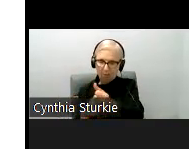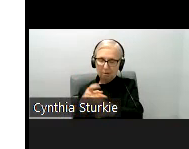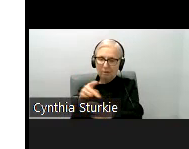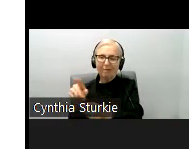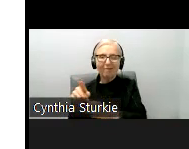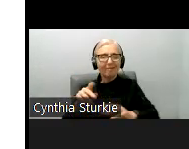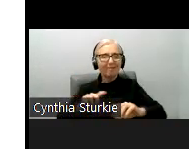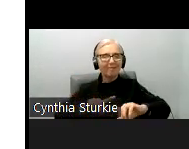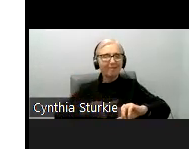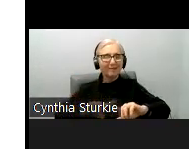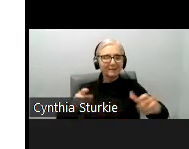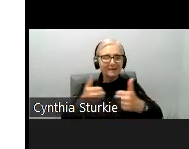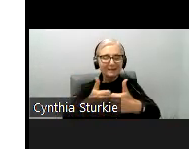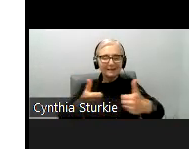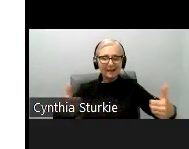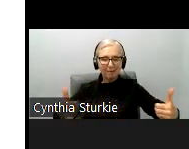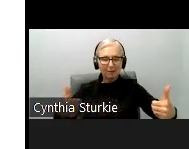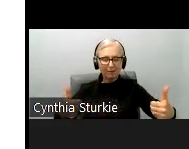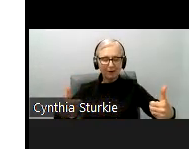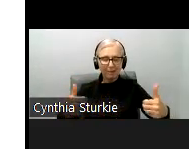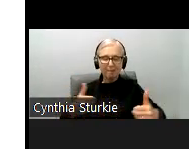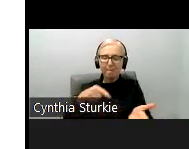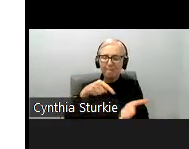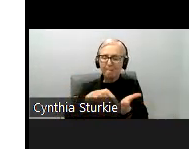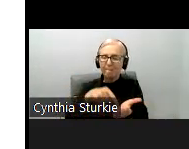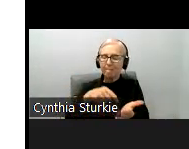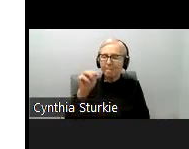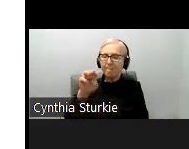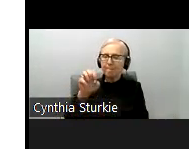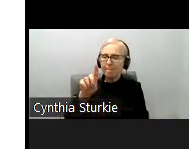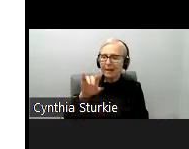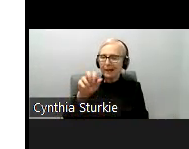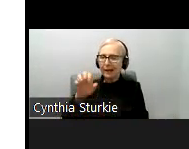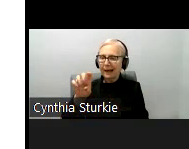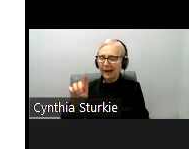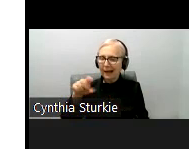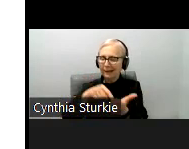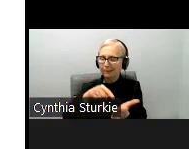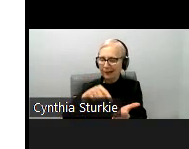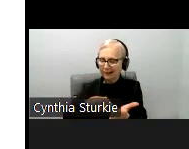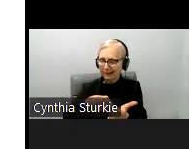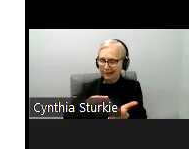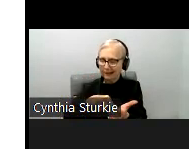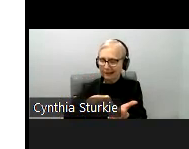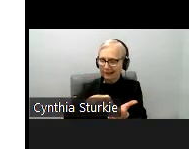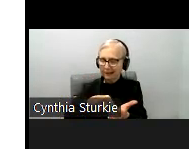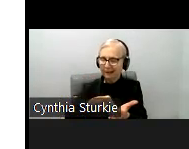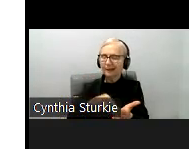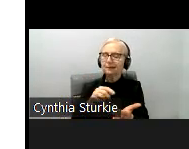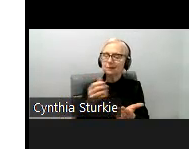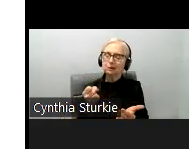healthcare policy and financing Medicaid billing requirements. There may be some specific requirements on their end to